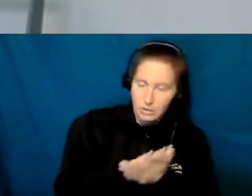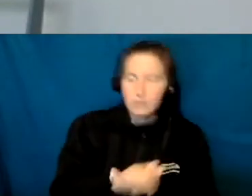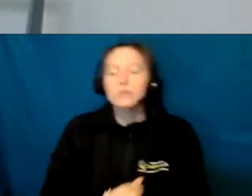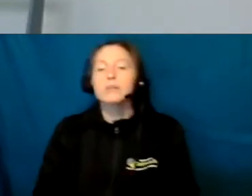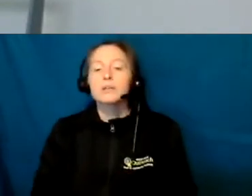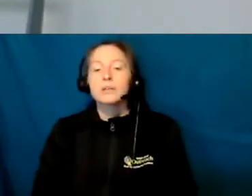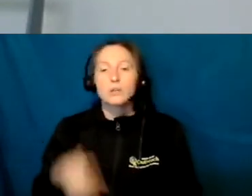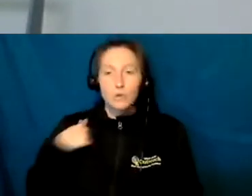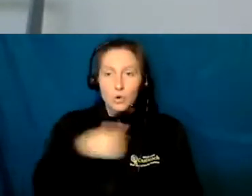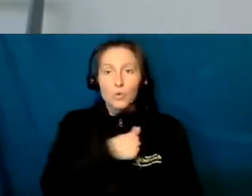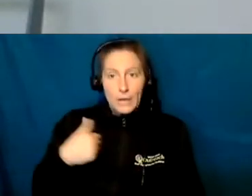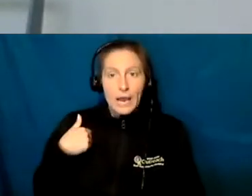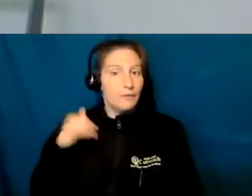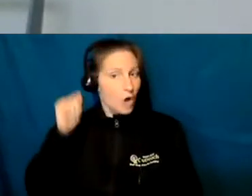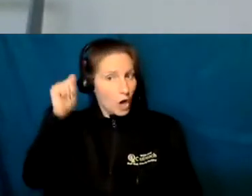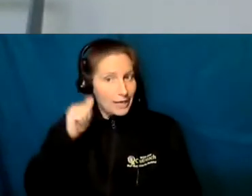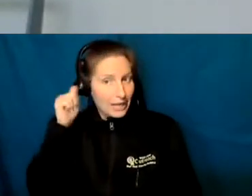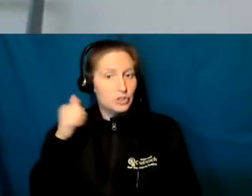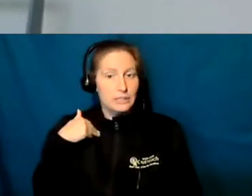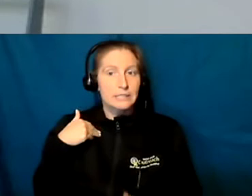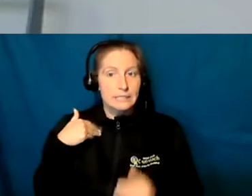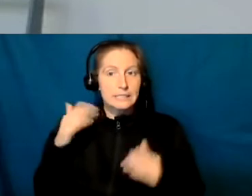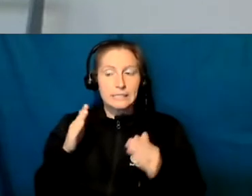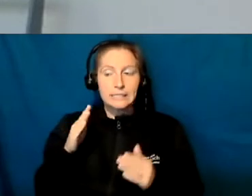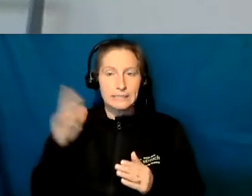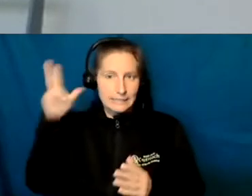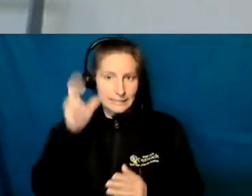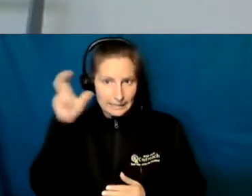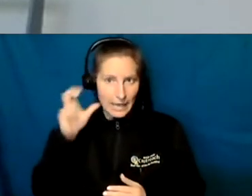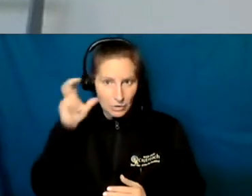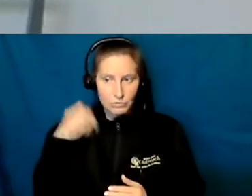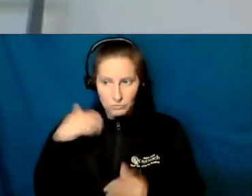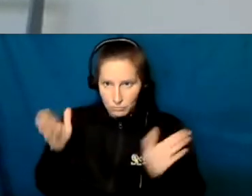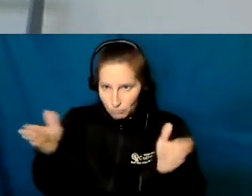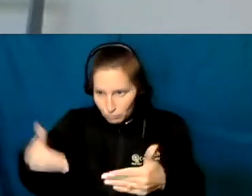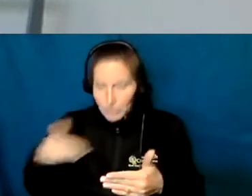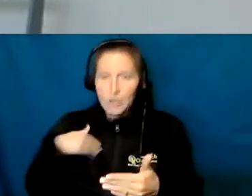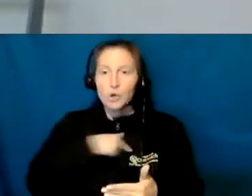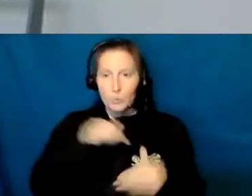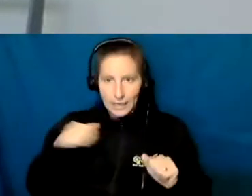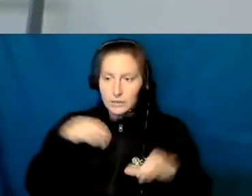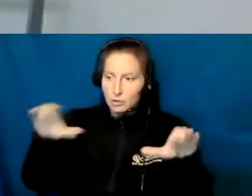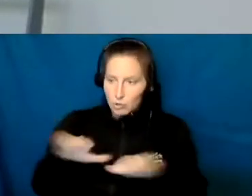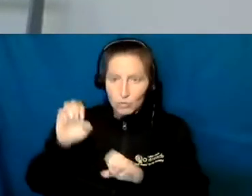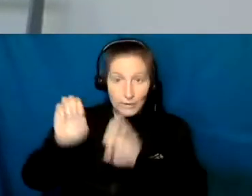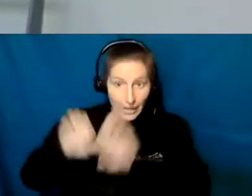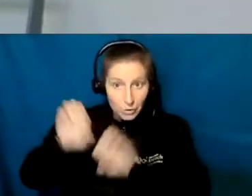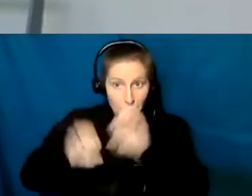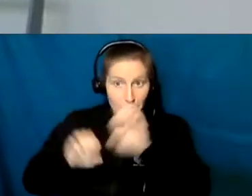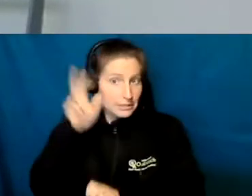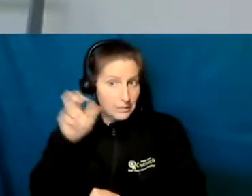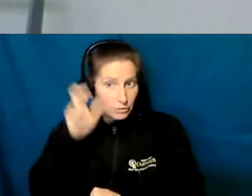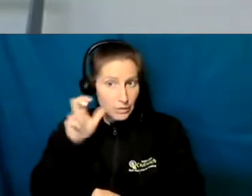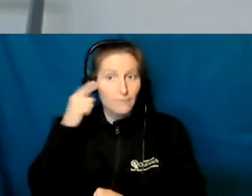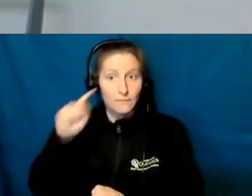an audiology sound suite where we can conduct hearing evaluations on students. So